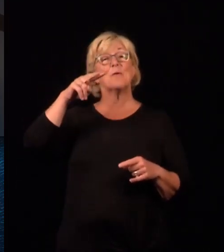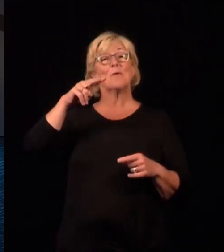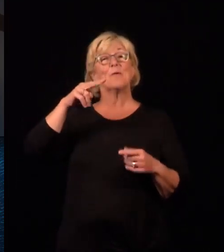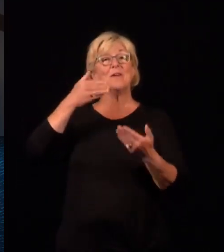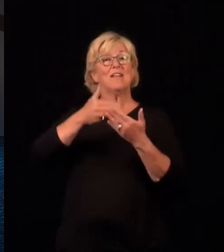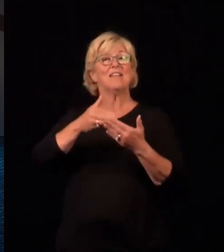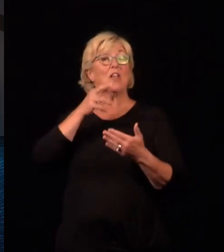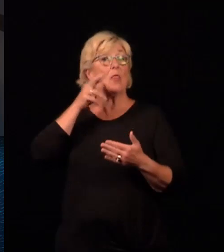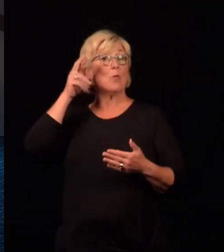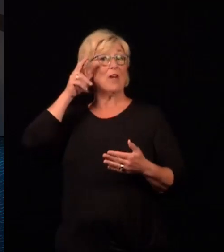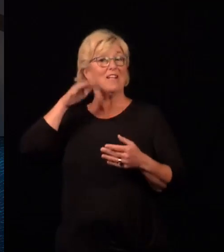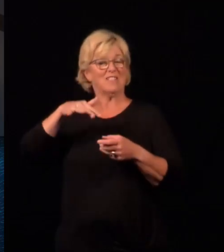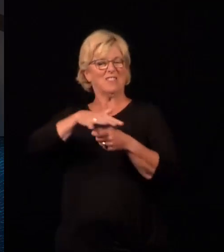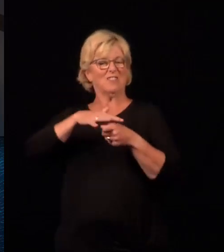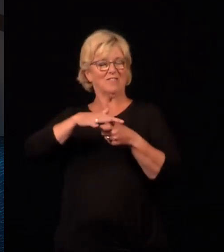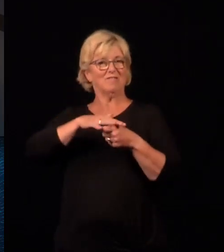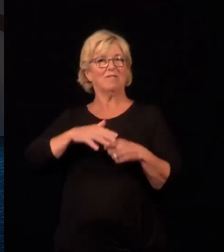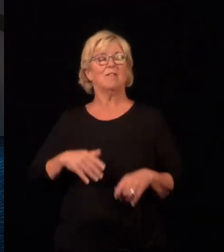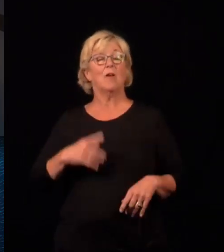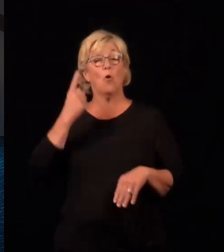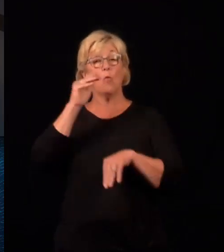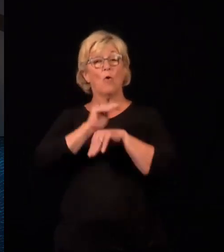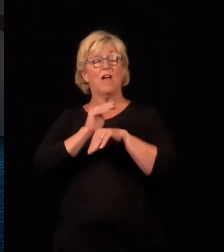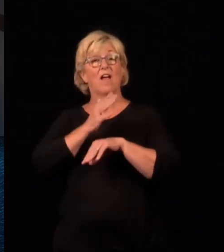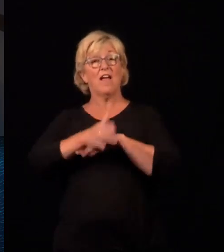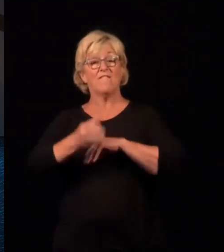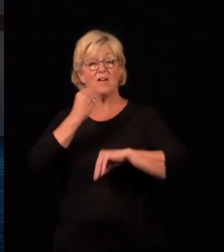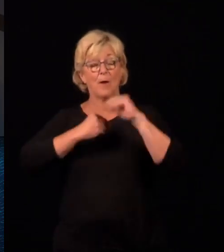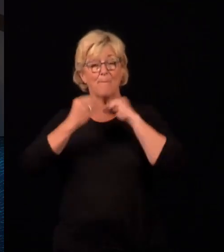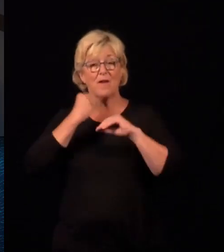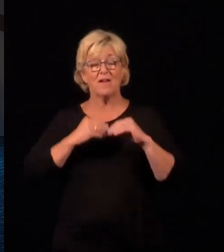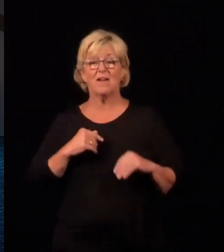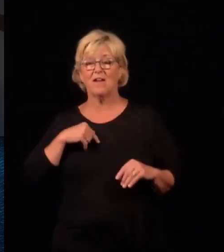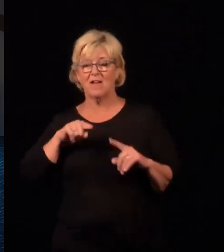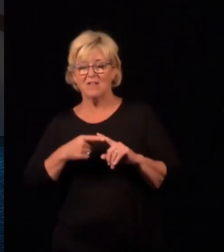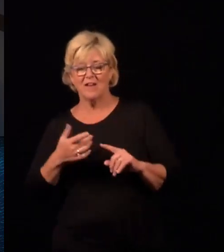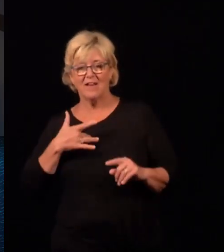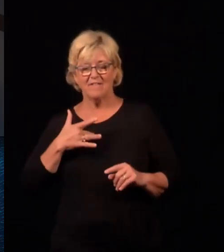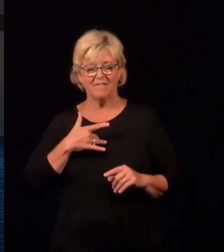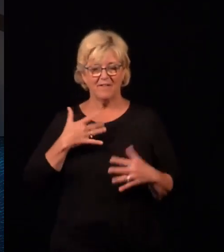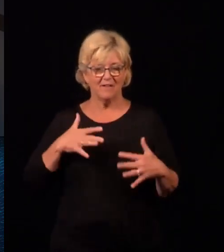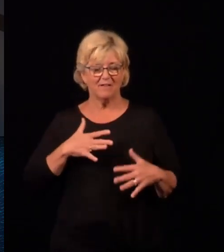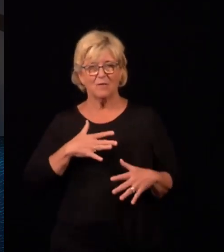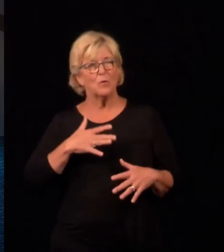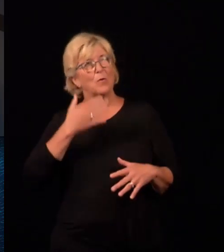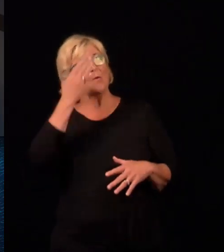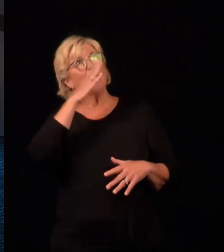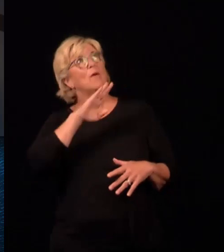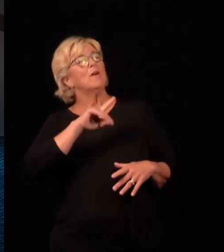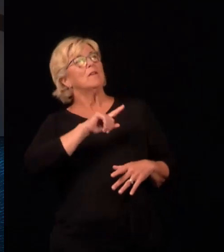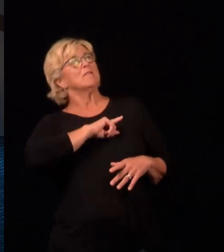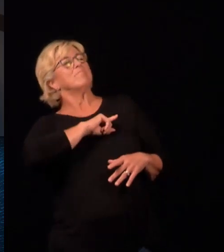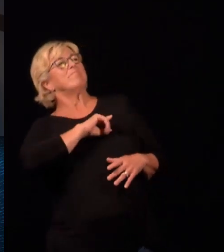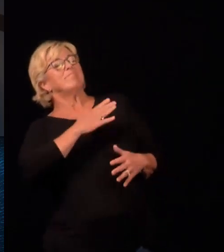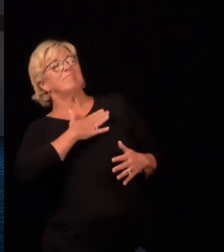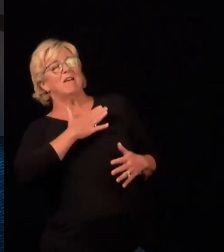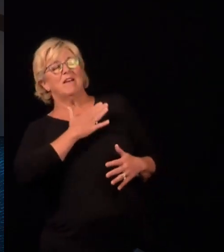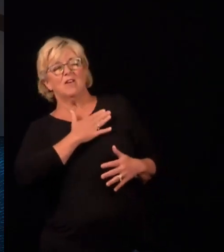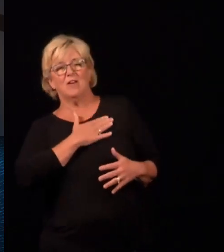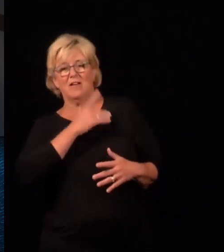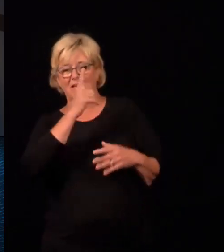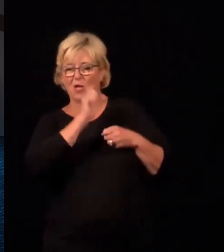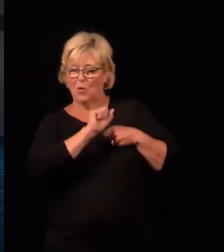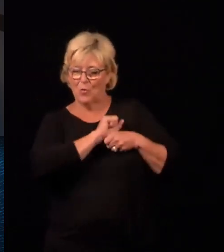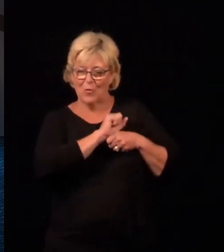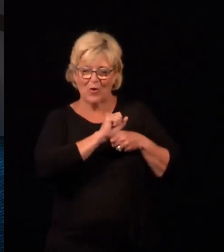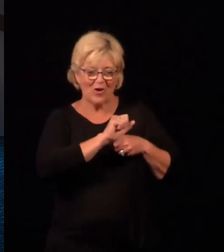just started. One night after a meal, I just started feeling the conviction of God. He was working